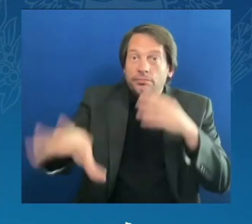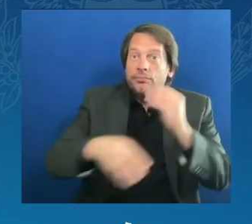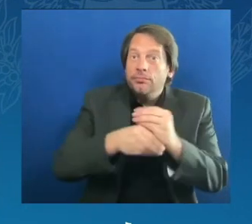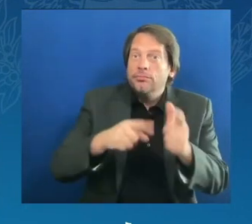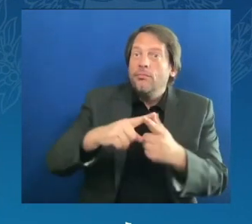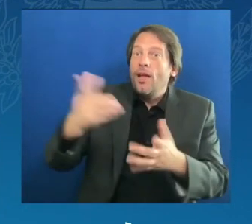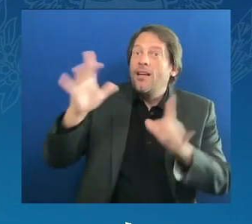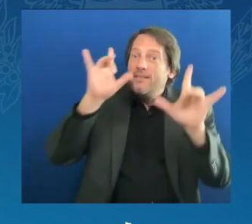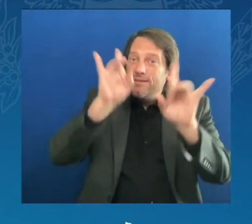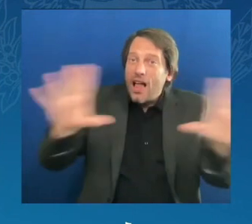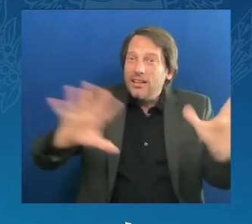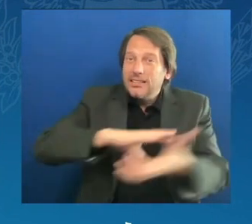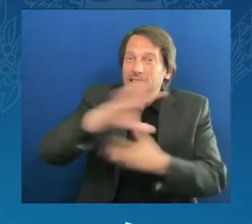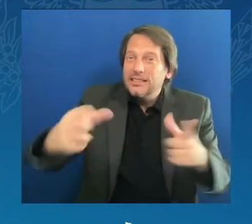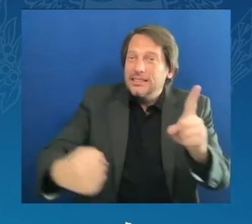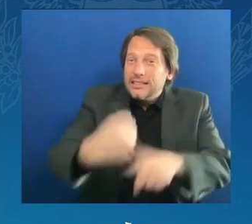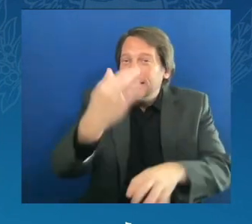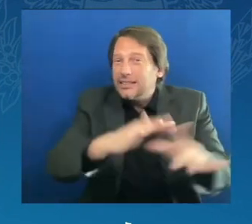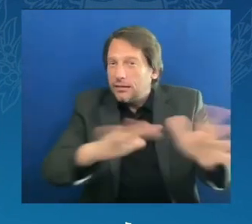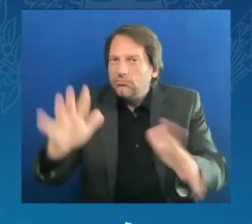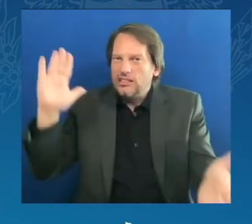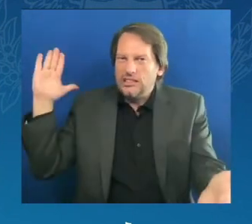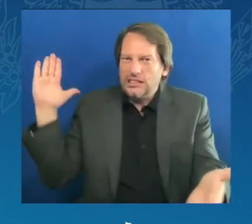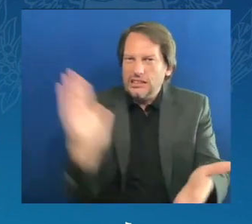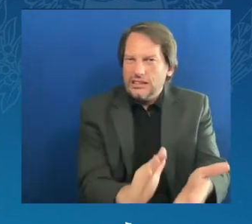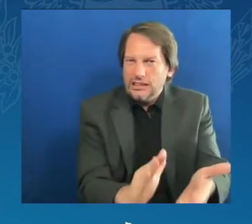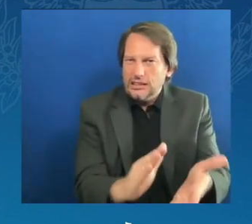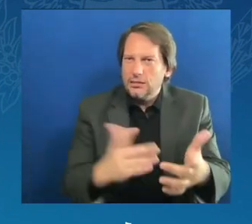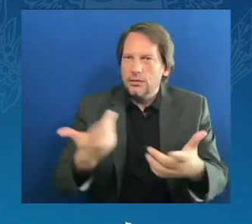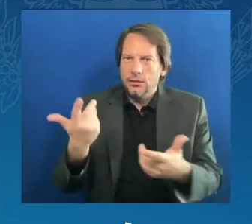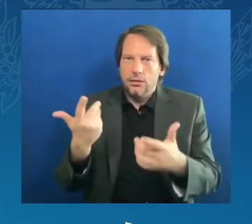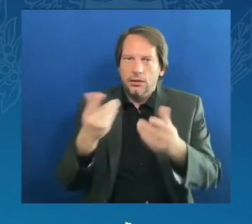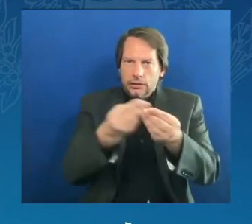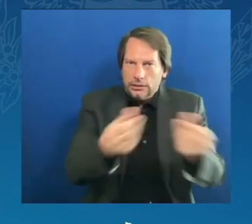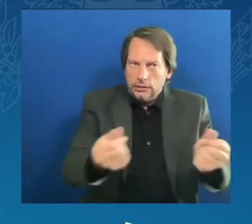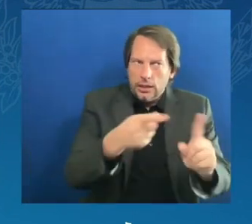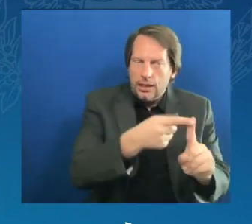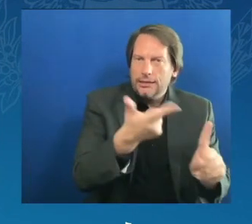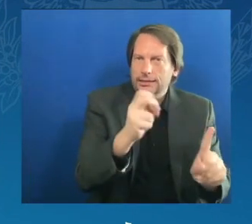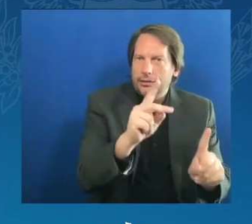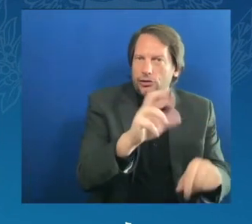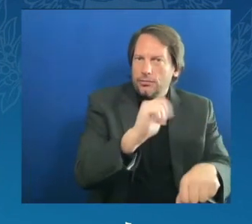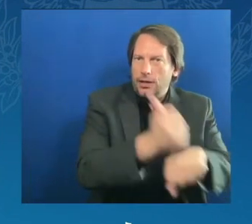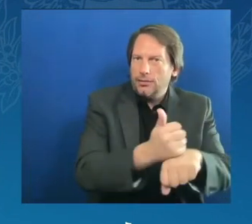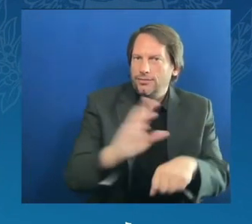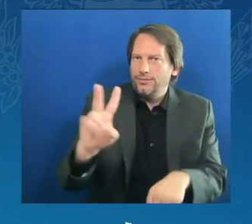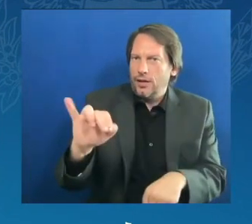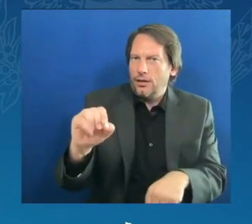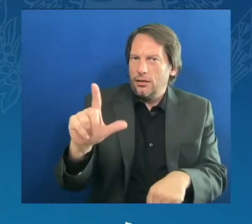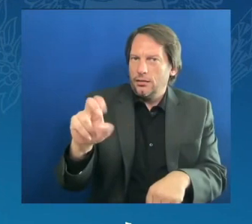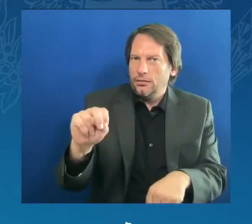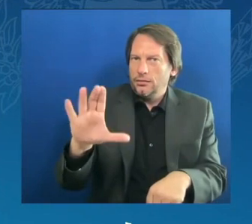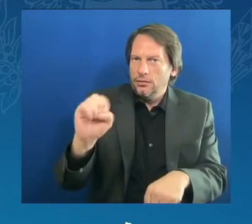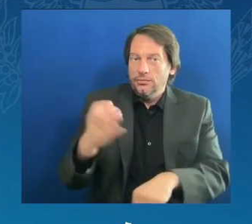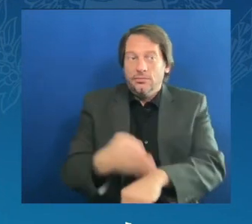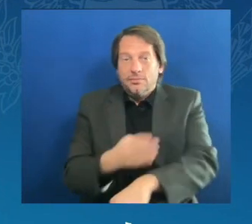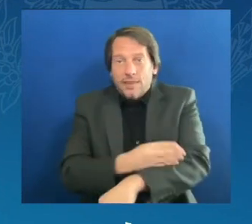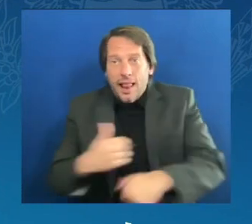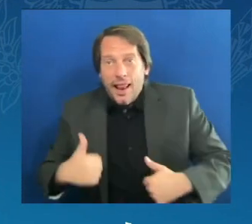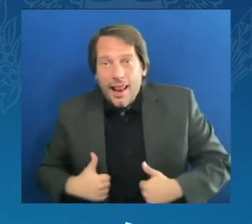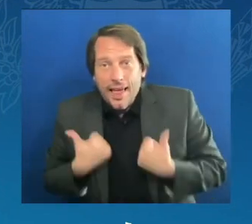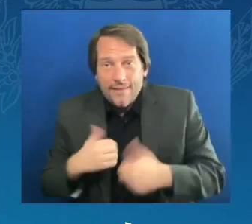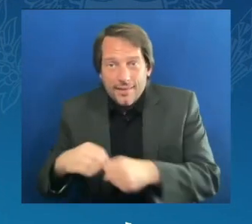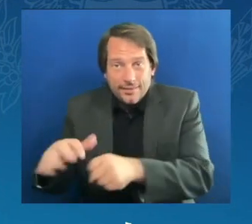factors that drive people to migrate to the United States. Mr. President, I believe your presidency offers an